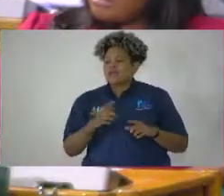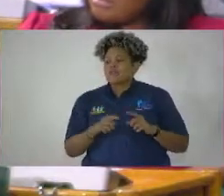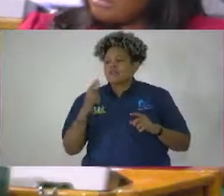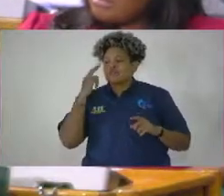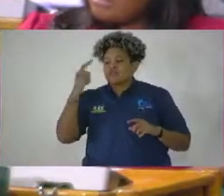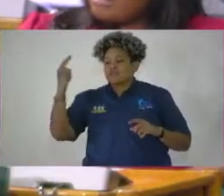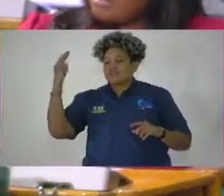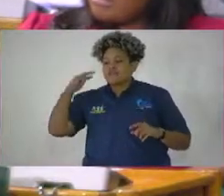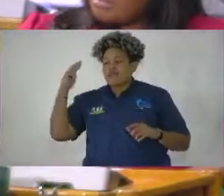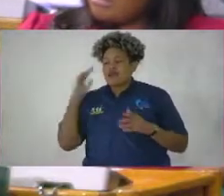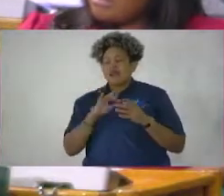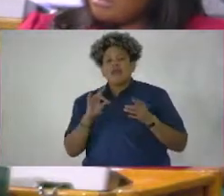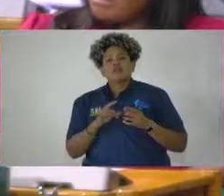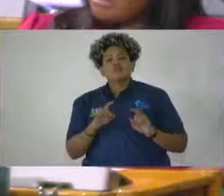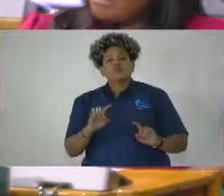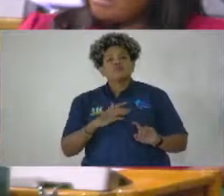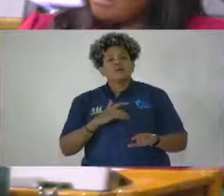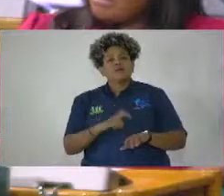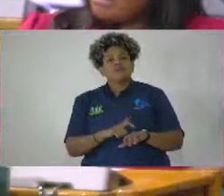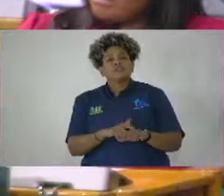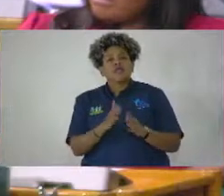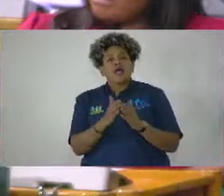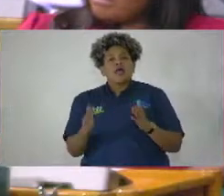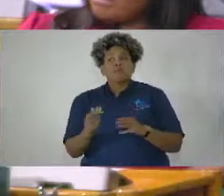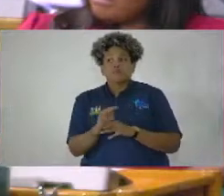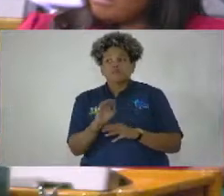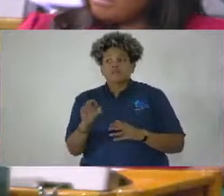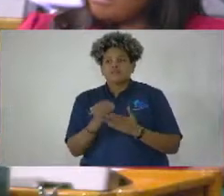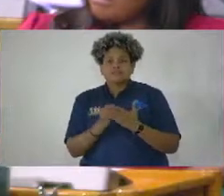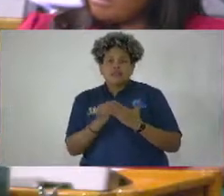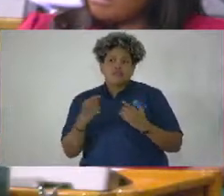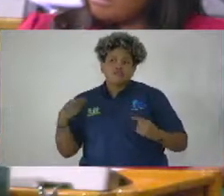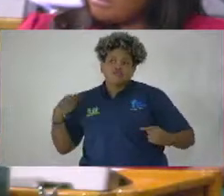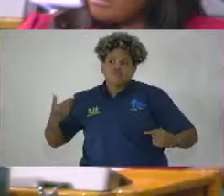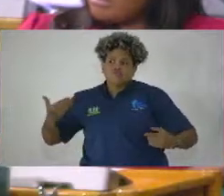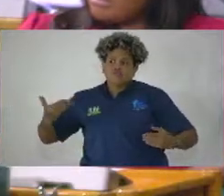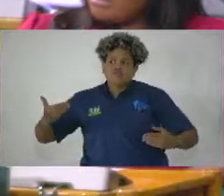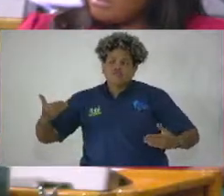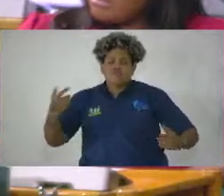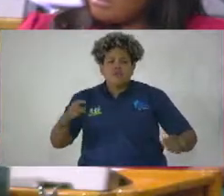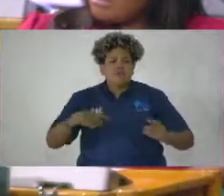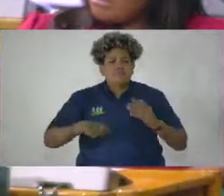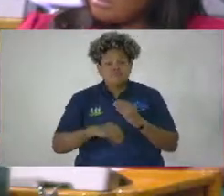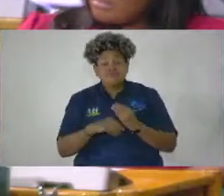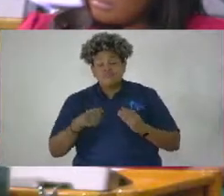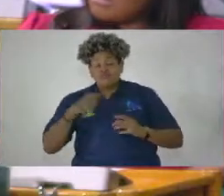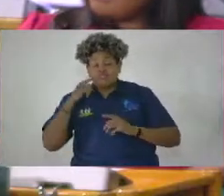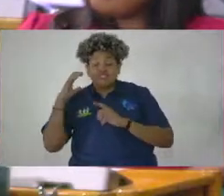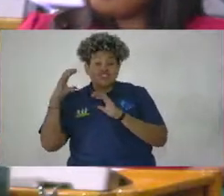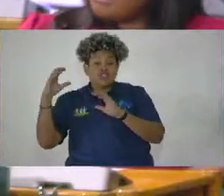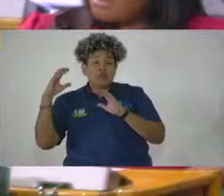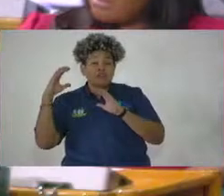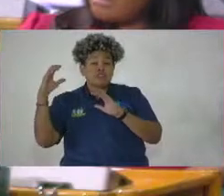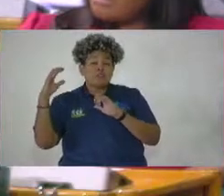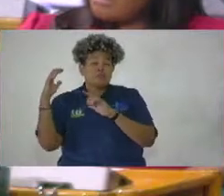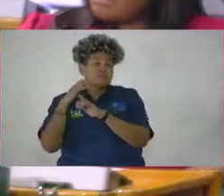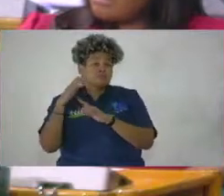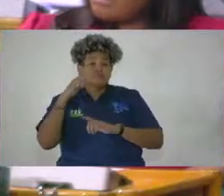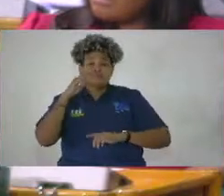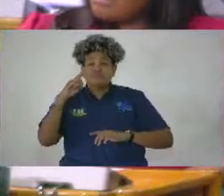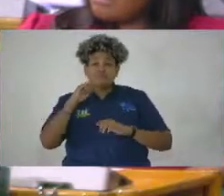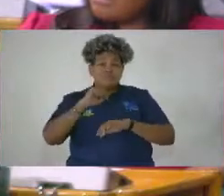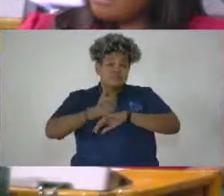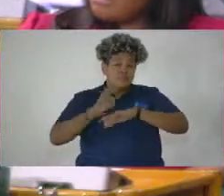that during my time as Minister of Finance, I have championed the implementation of